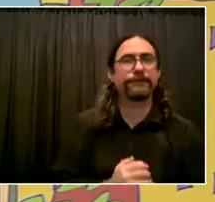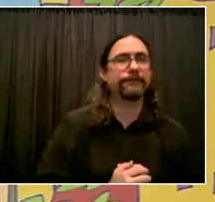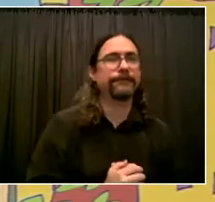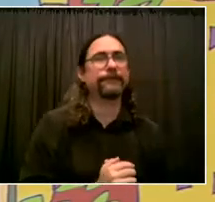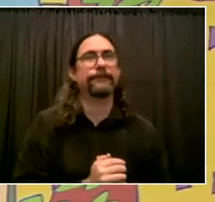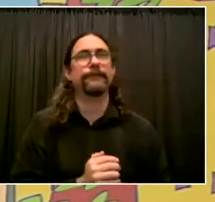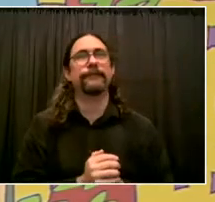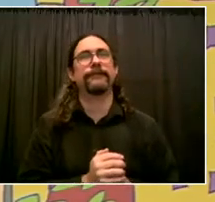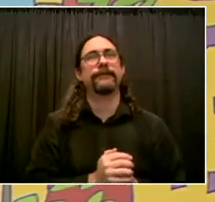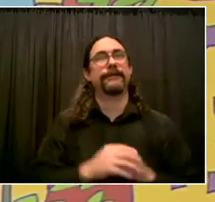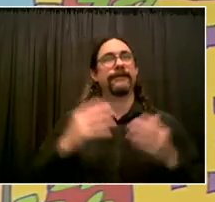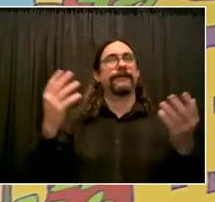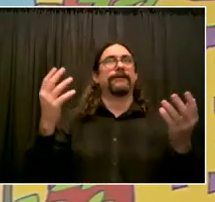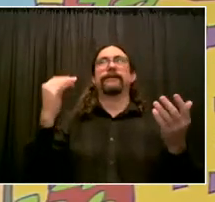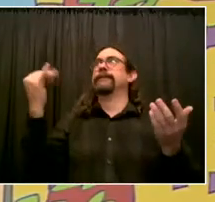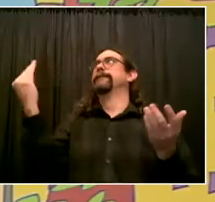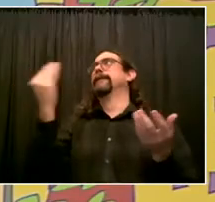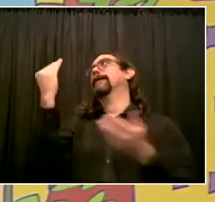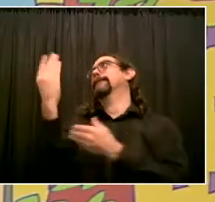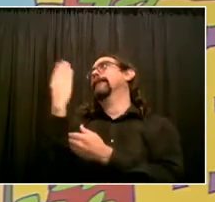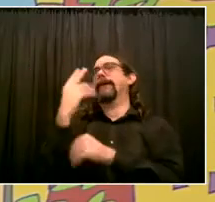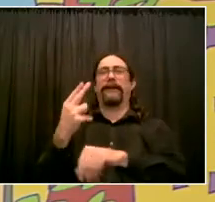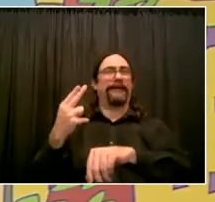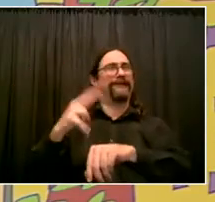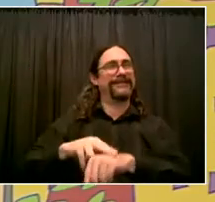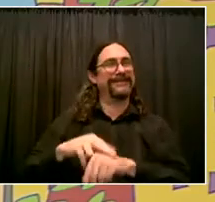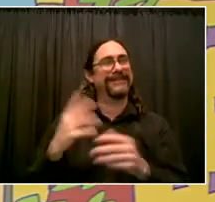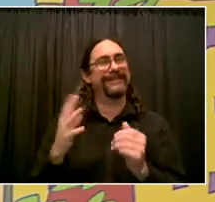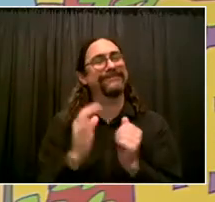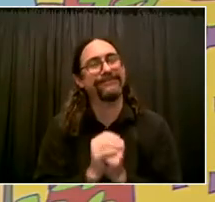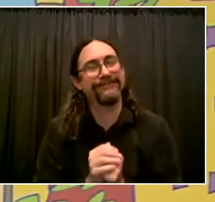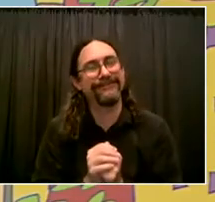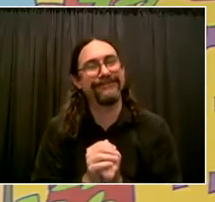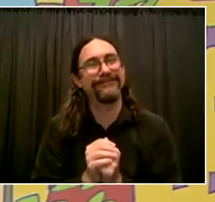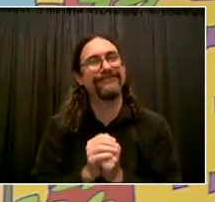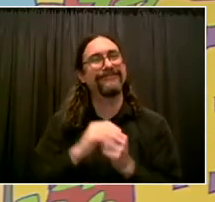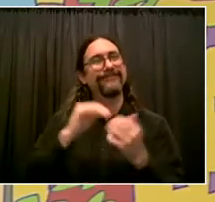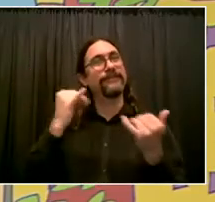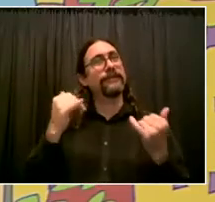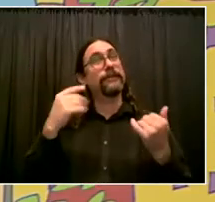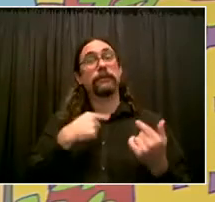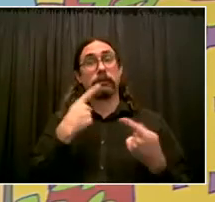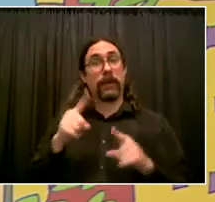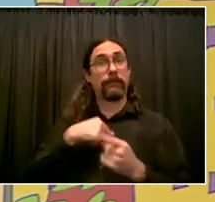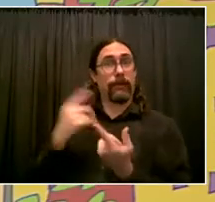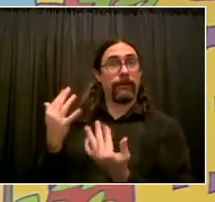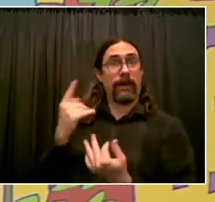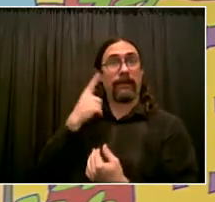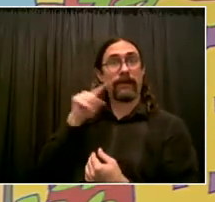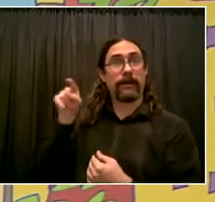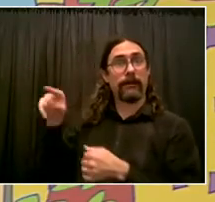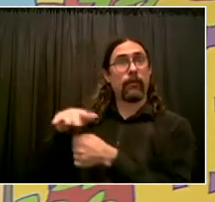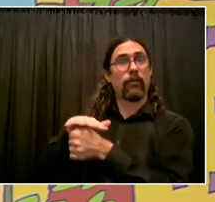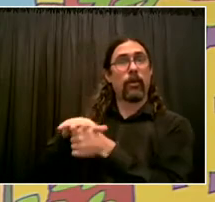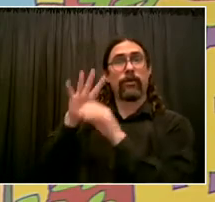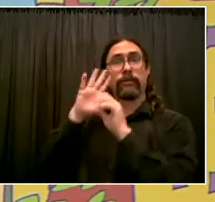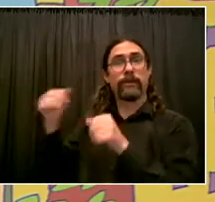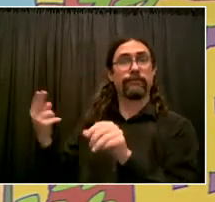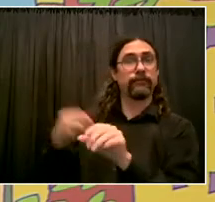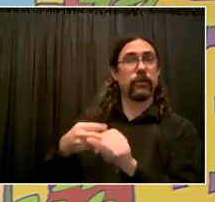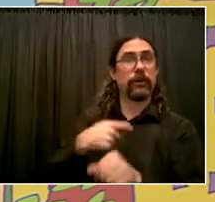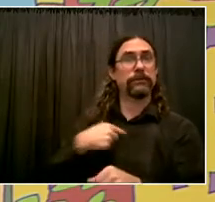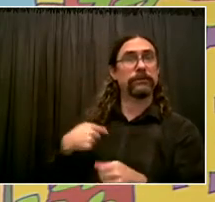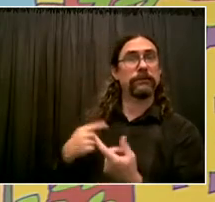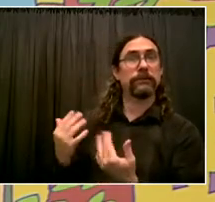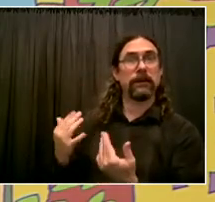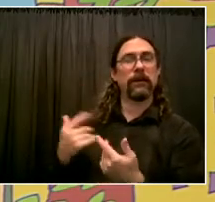While waiting on the borough president to join us, let me talk about our schools for a moment. This has been